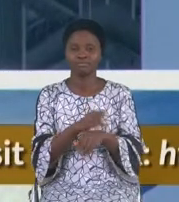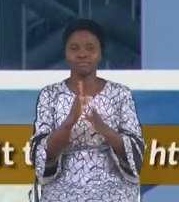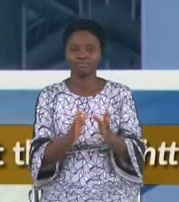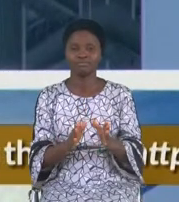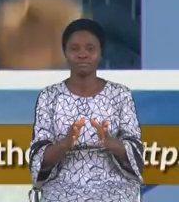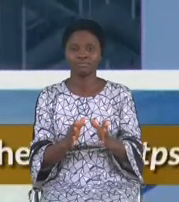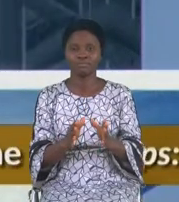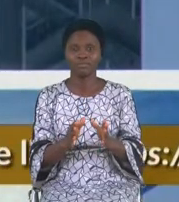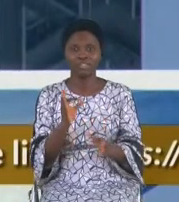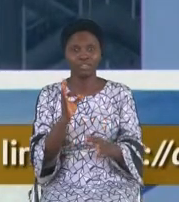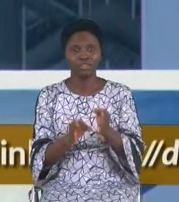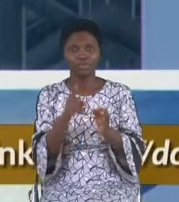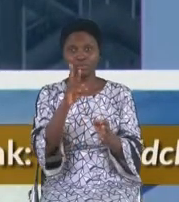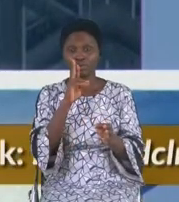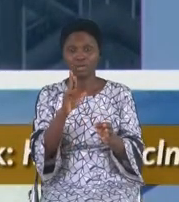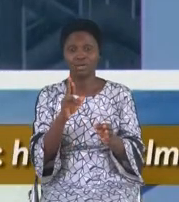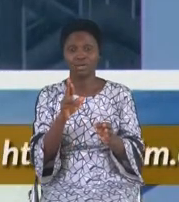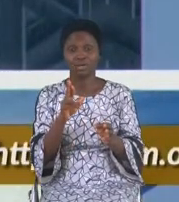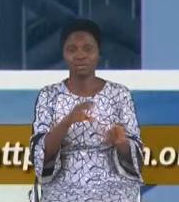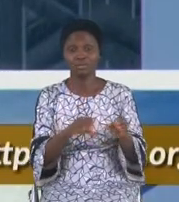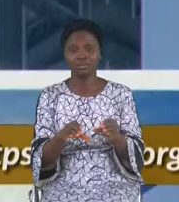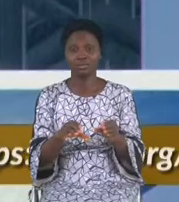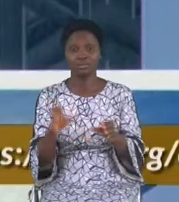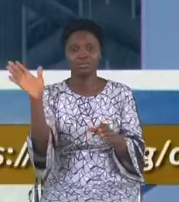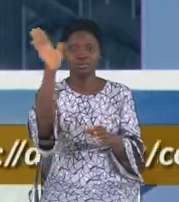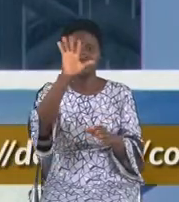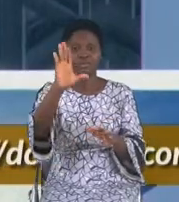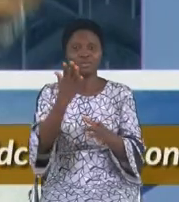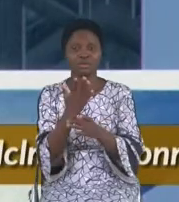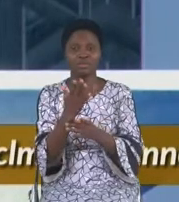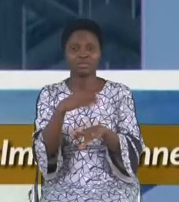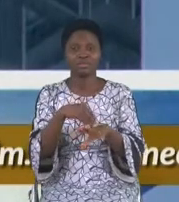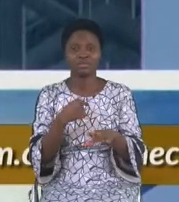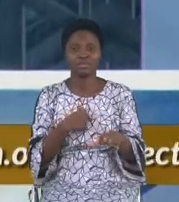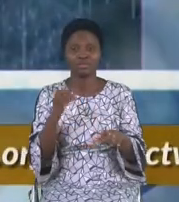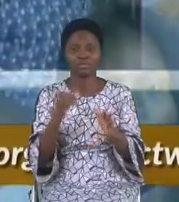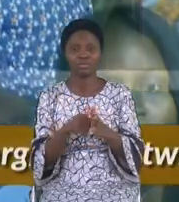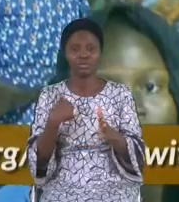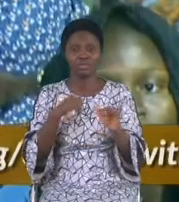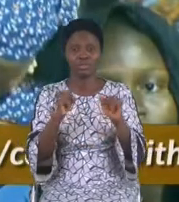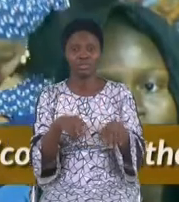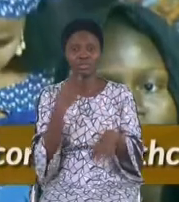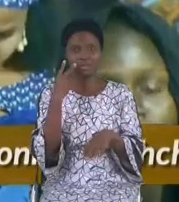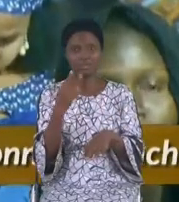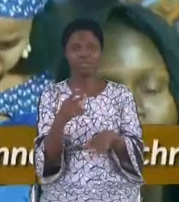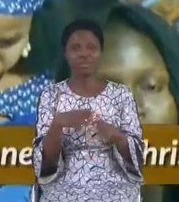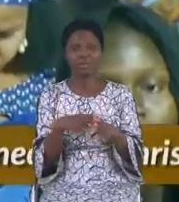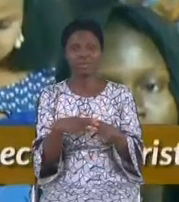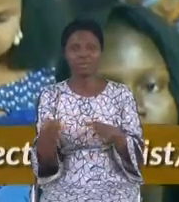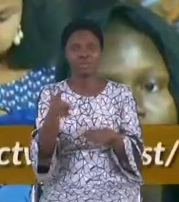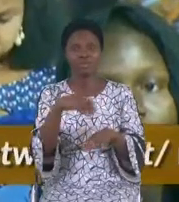if you are done with your hand with your hand at me so that we can see those at the frontier they are